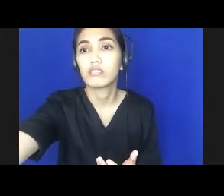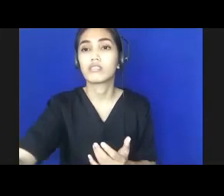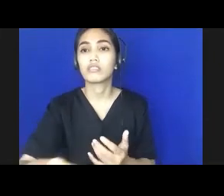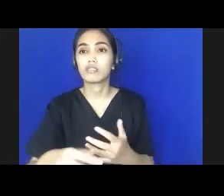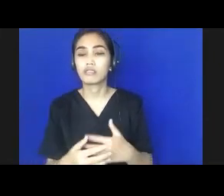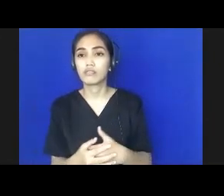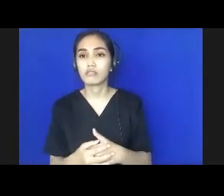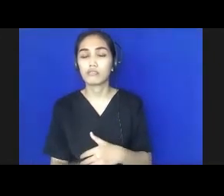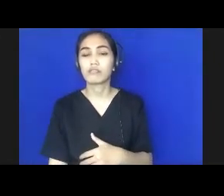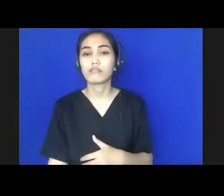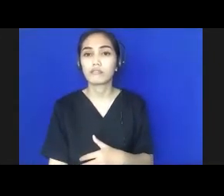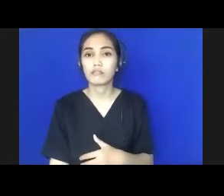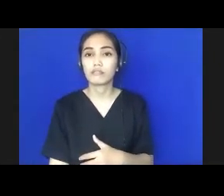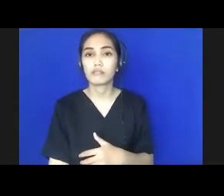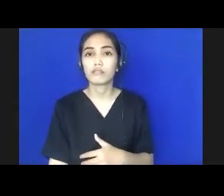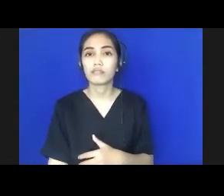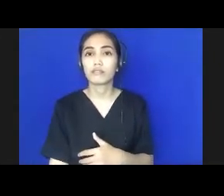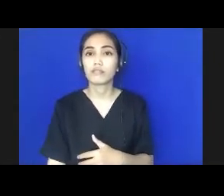Next slide. Thank you.